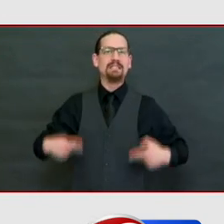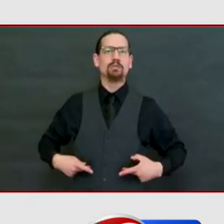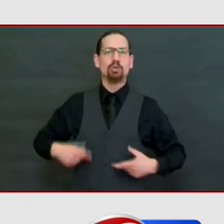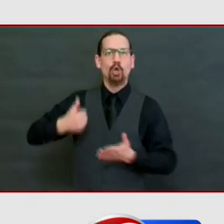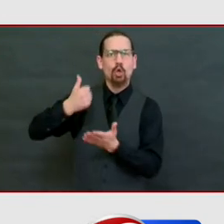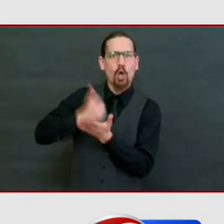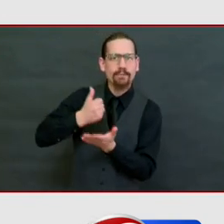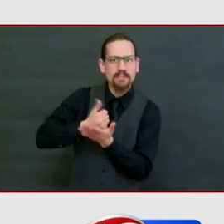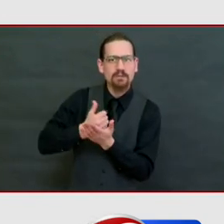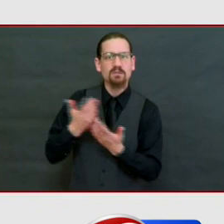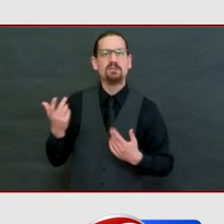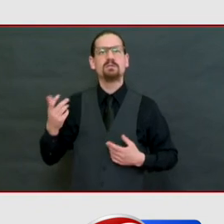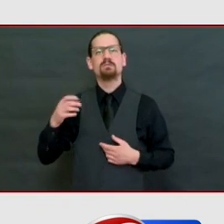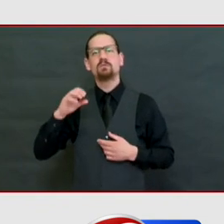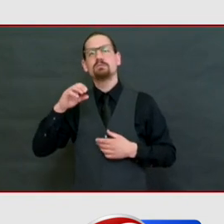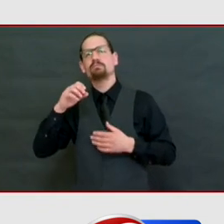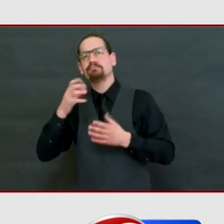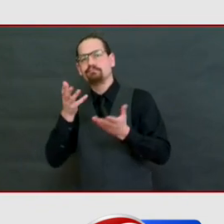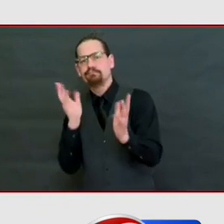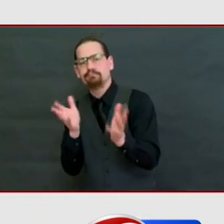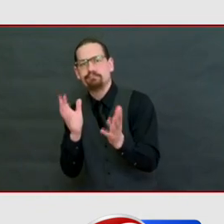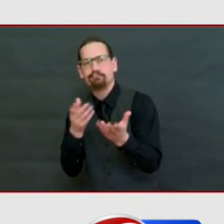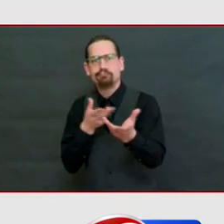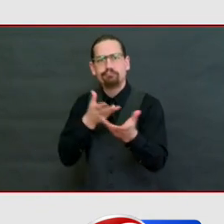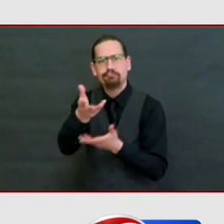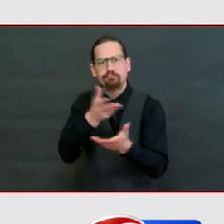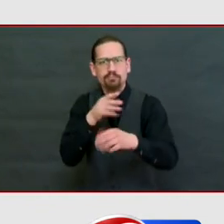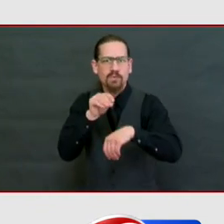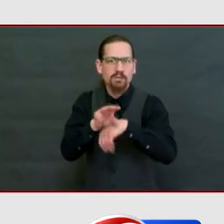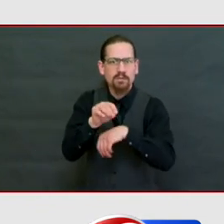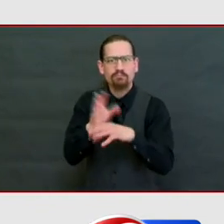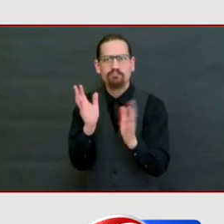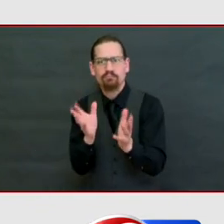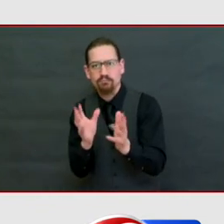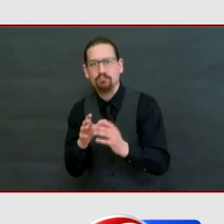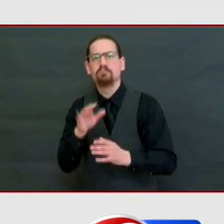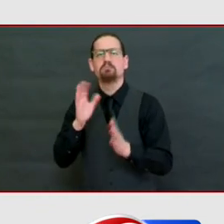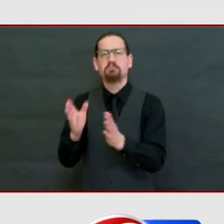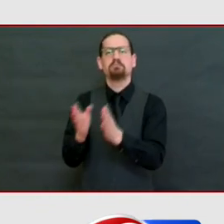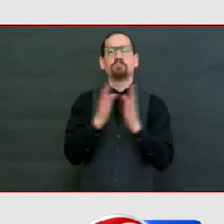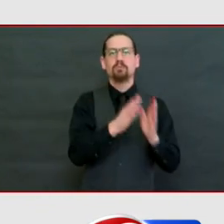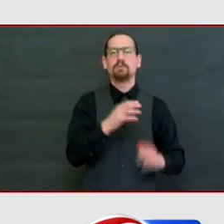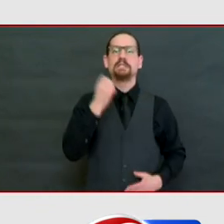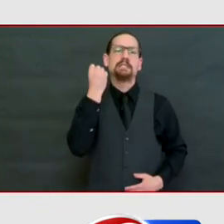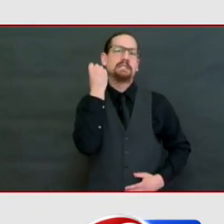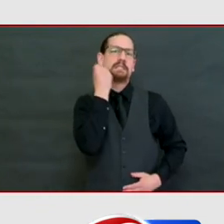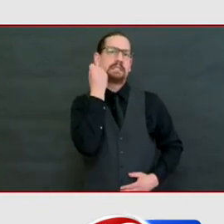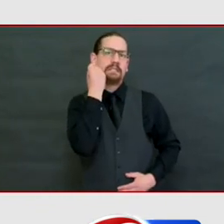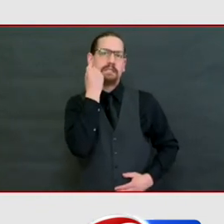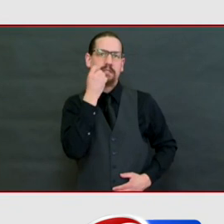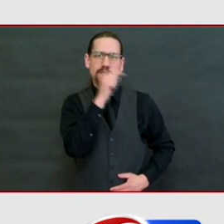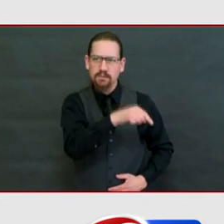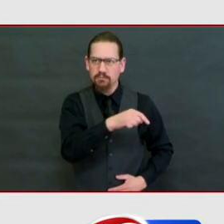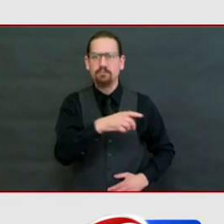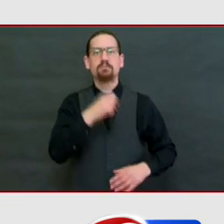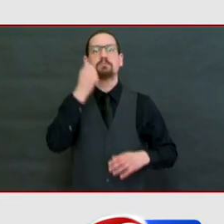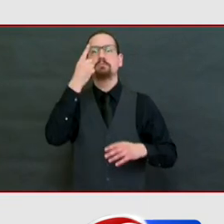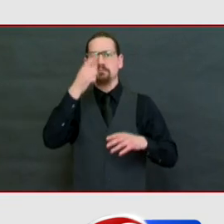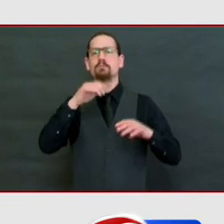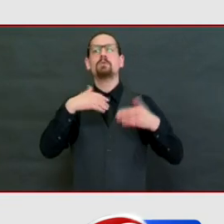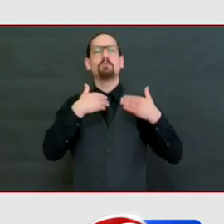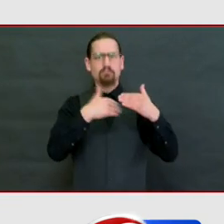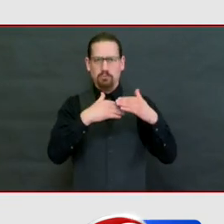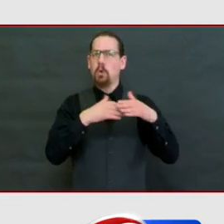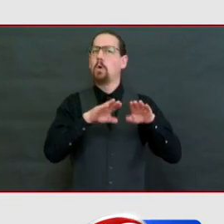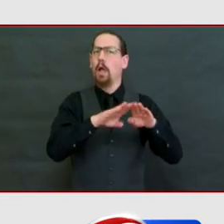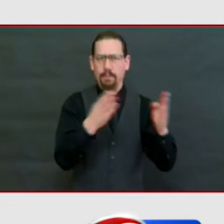Pilot reopenings of dentist office will also begin in phase one under strict regulations, and the Department of Health has a